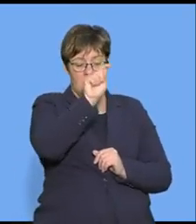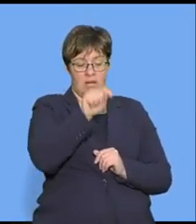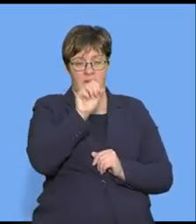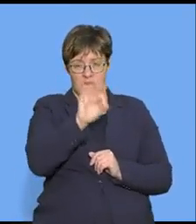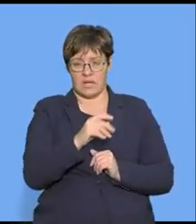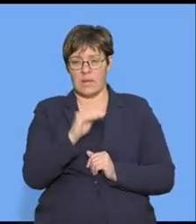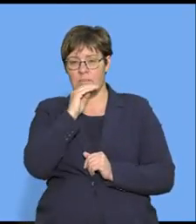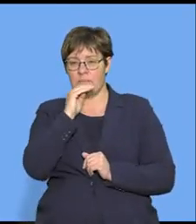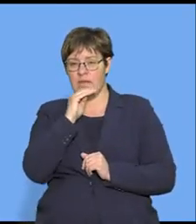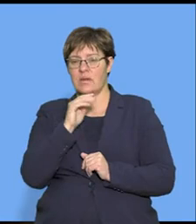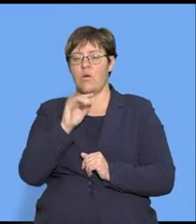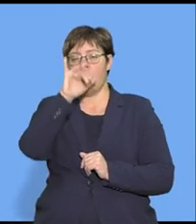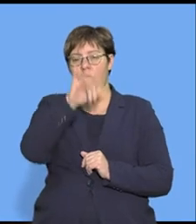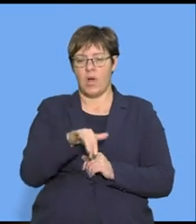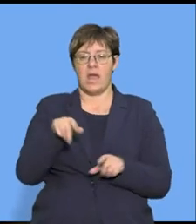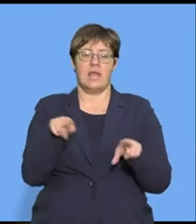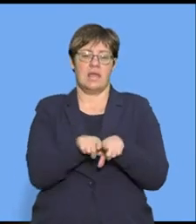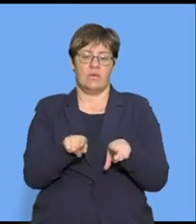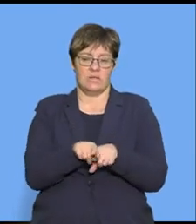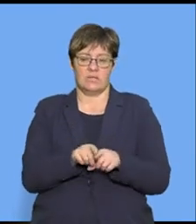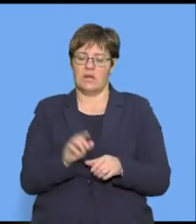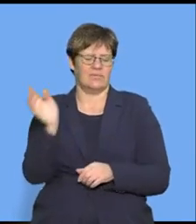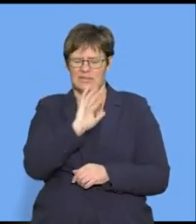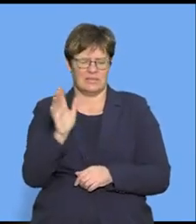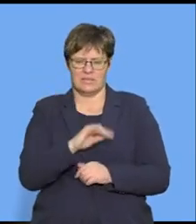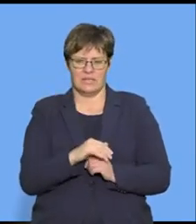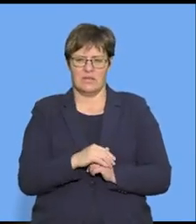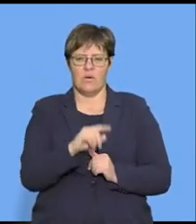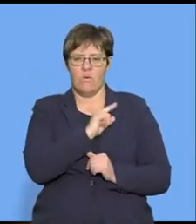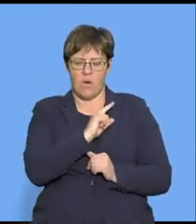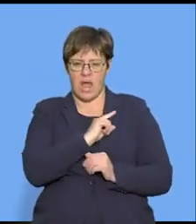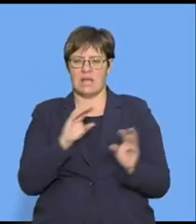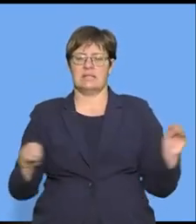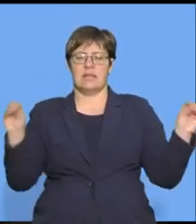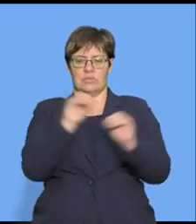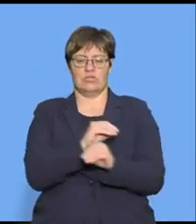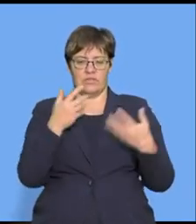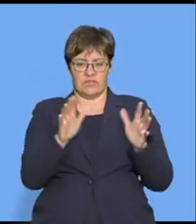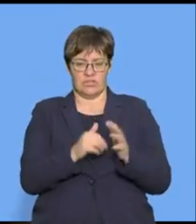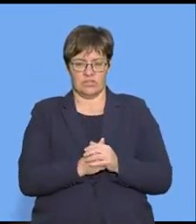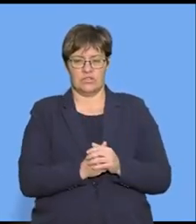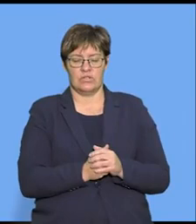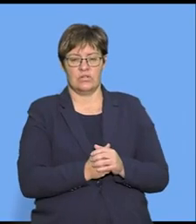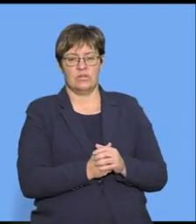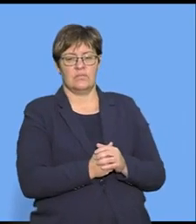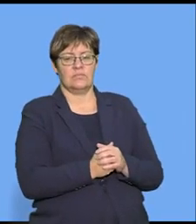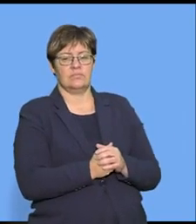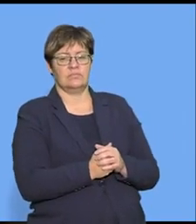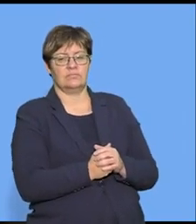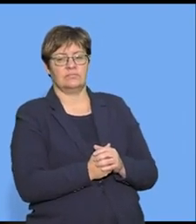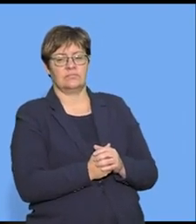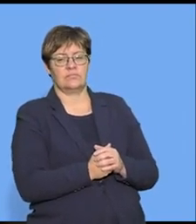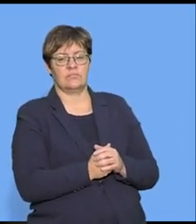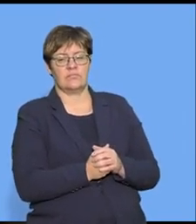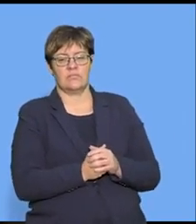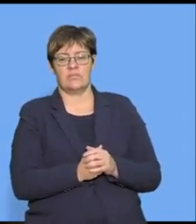is equals to, not y, because already I'm substituting what that is. So this will be